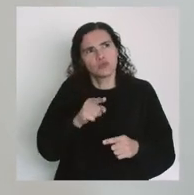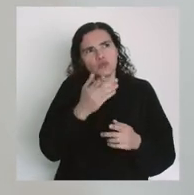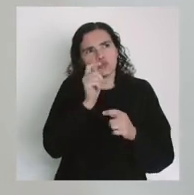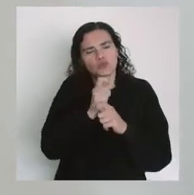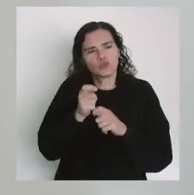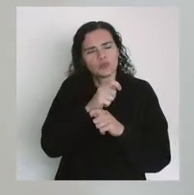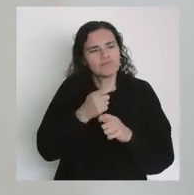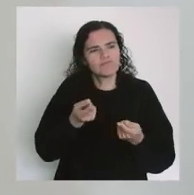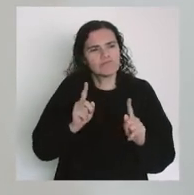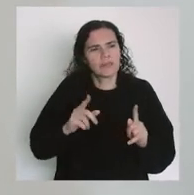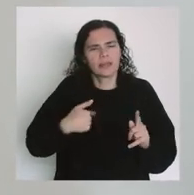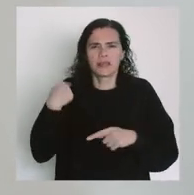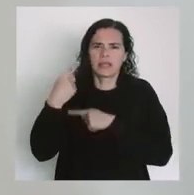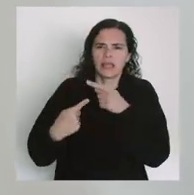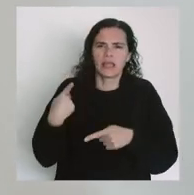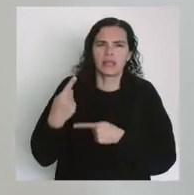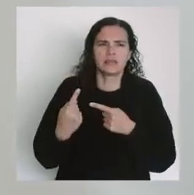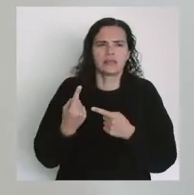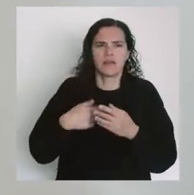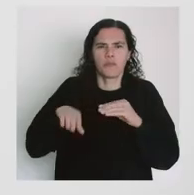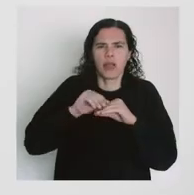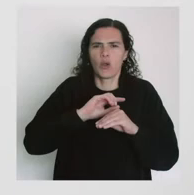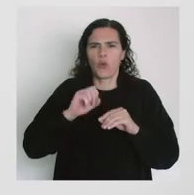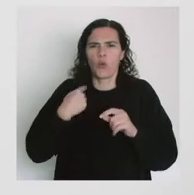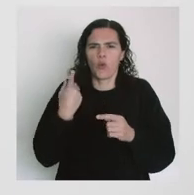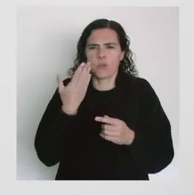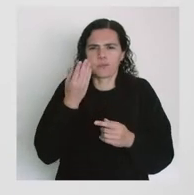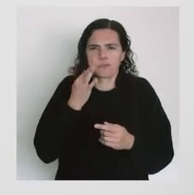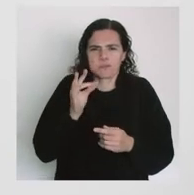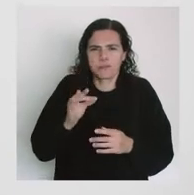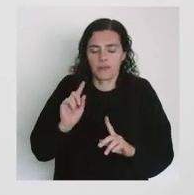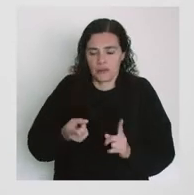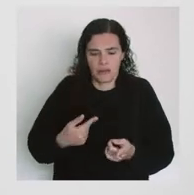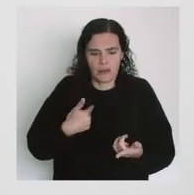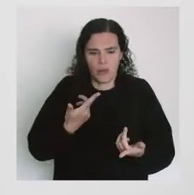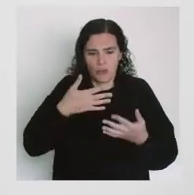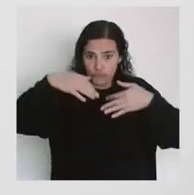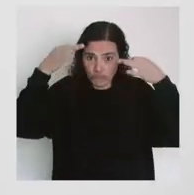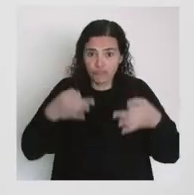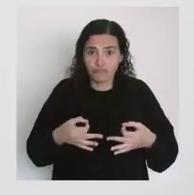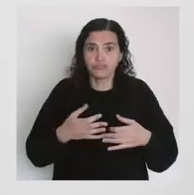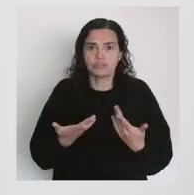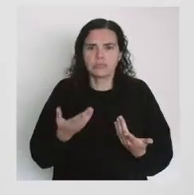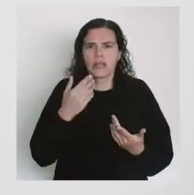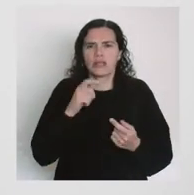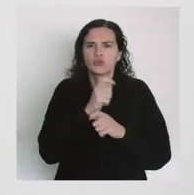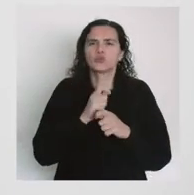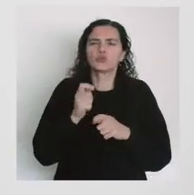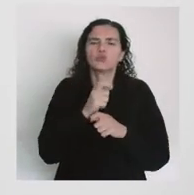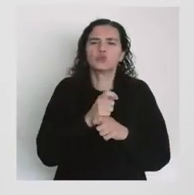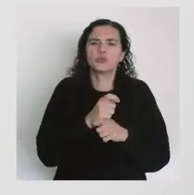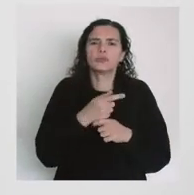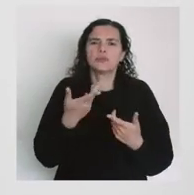is no more traditional or conventional or official as a